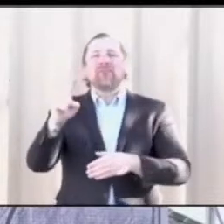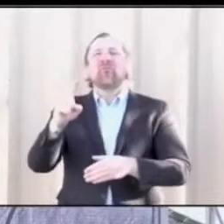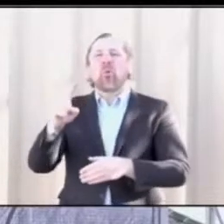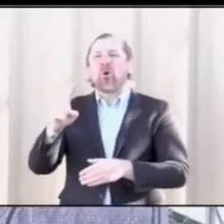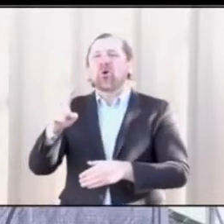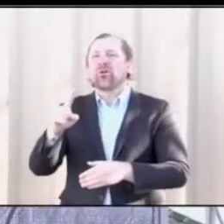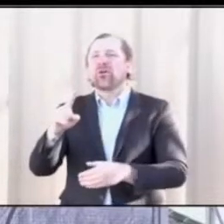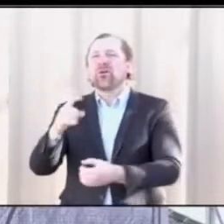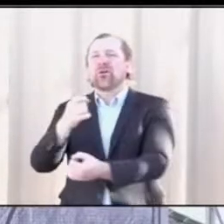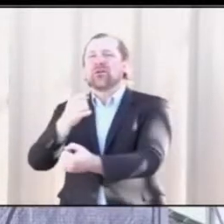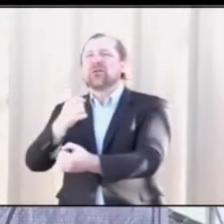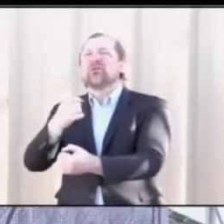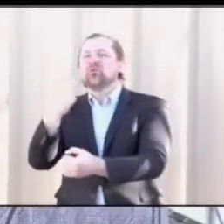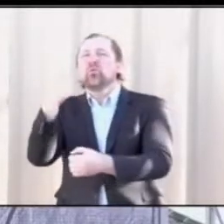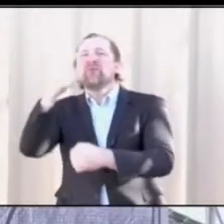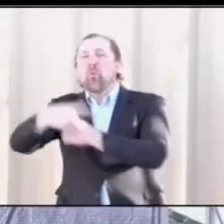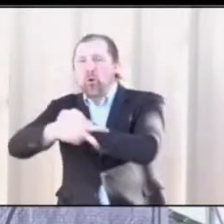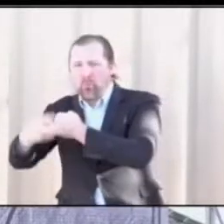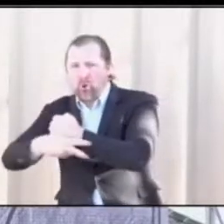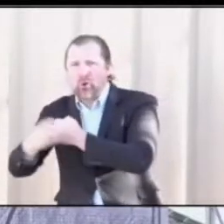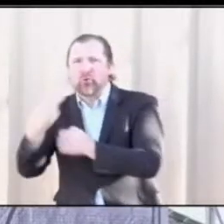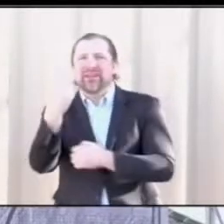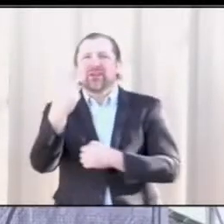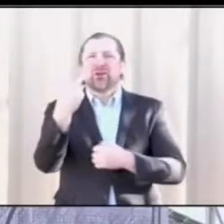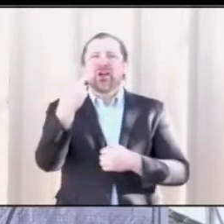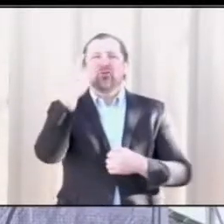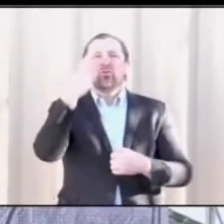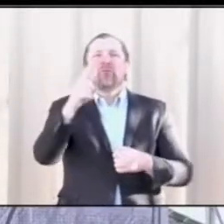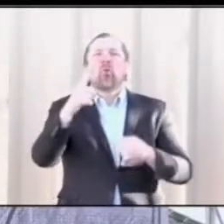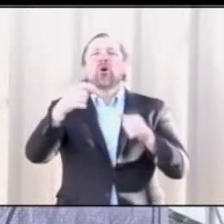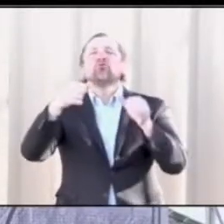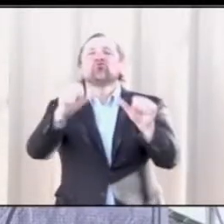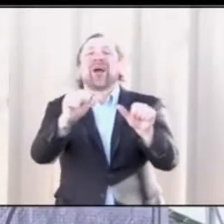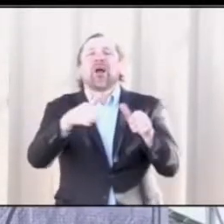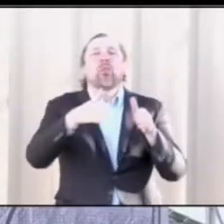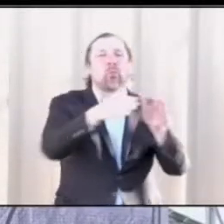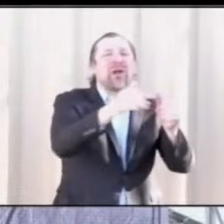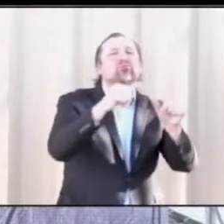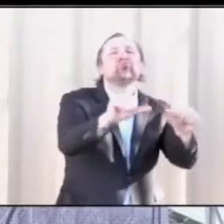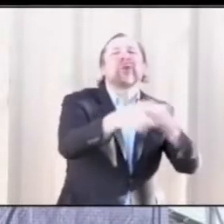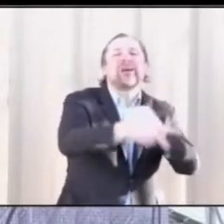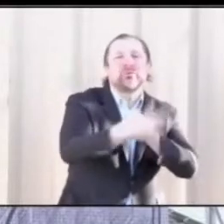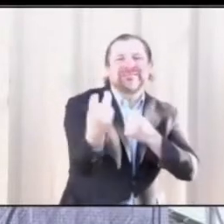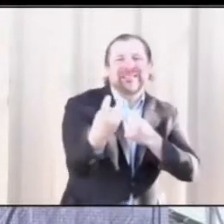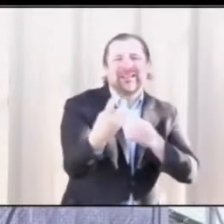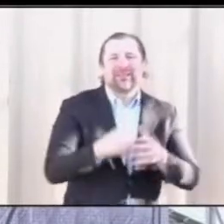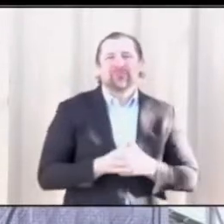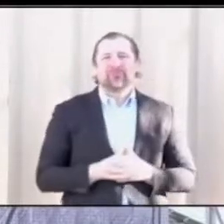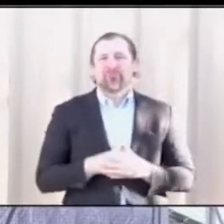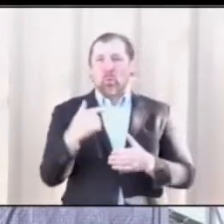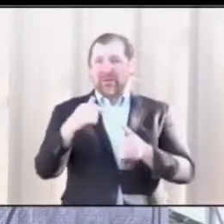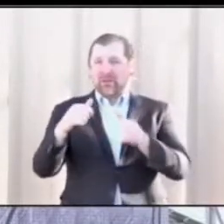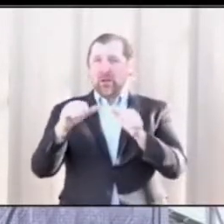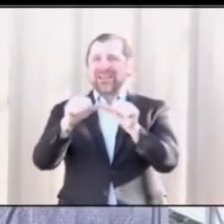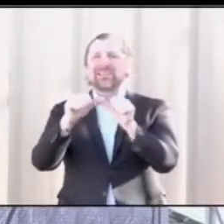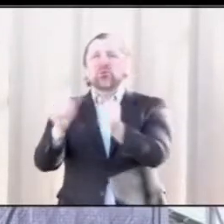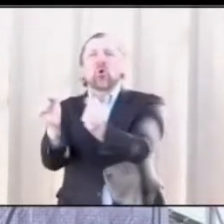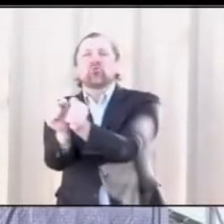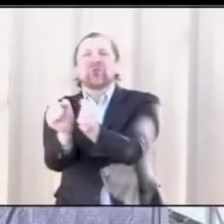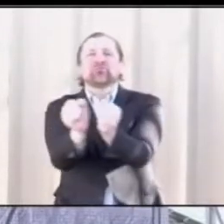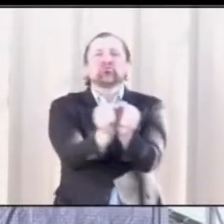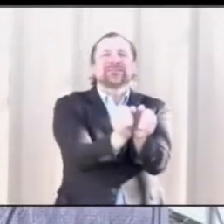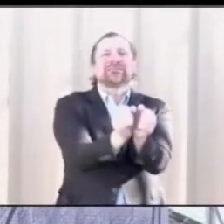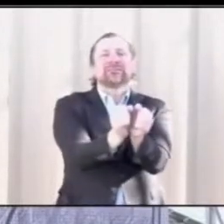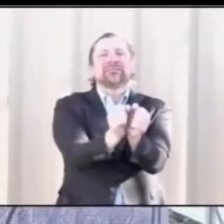tools, 2 for burglary, 2 for conspiracy to commit burglary. We have 3 noteworthy arrests throughout the outside fire zone,